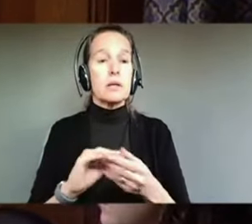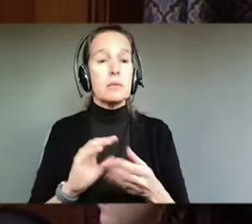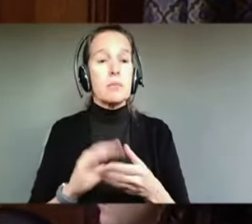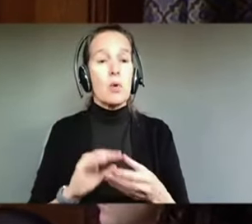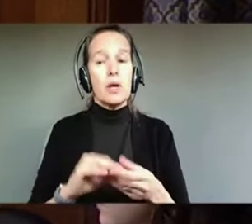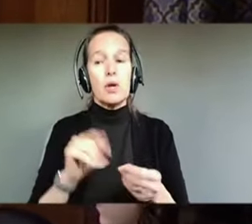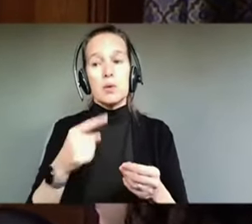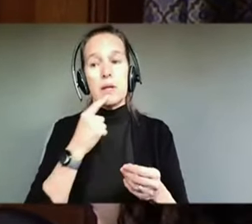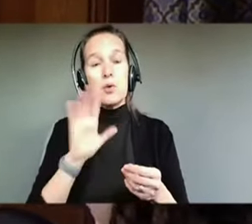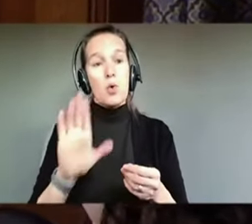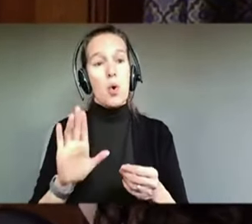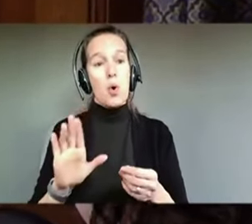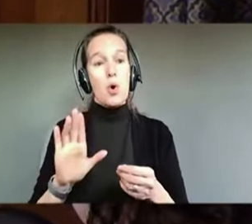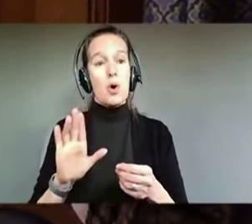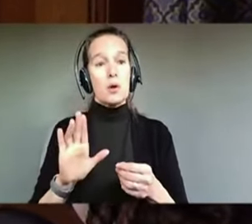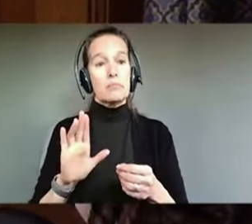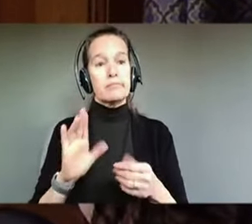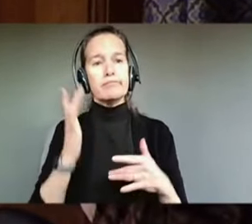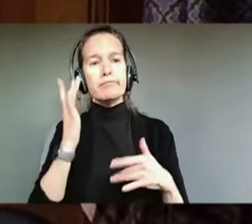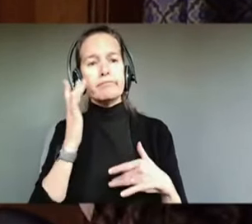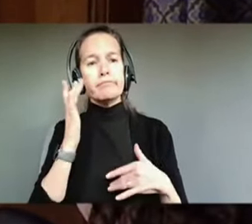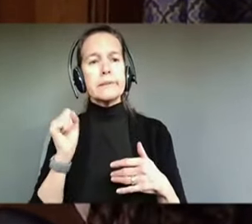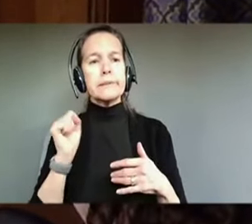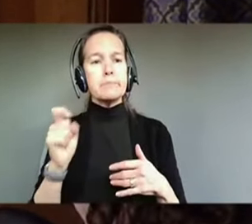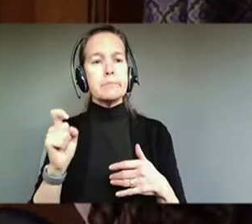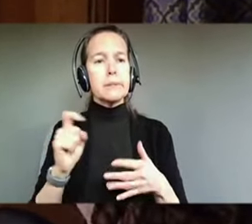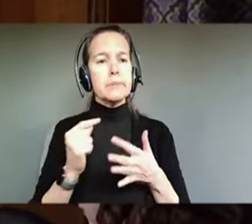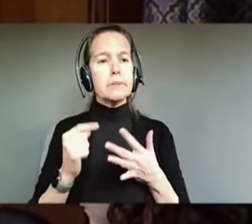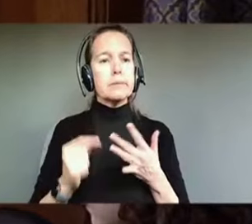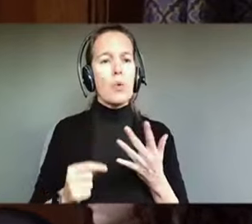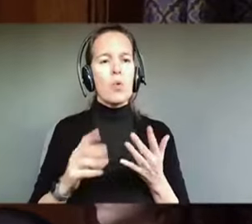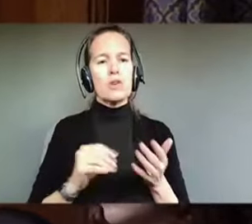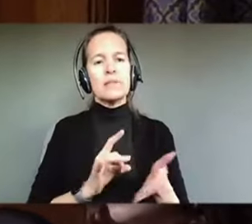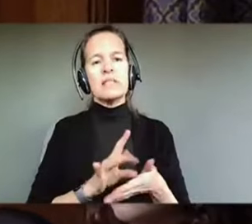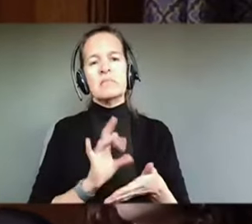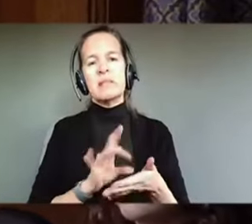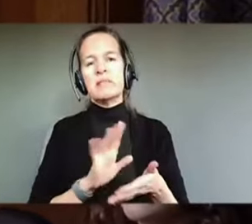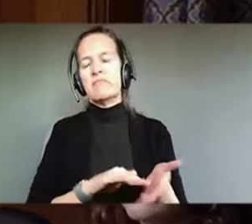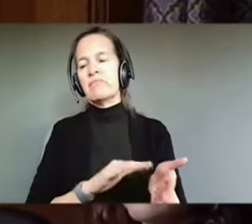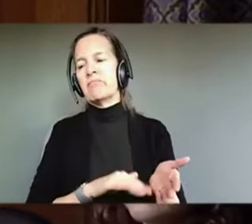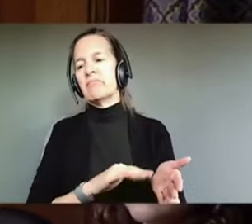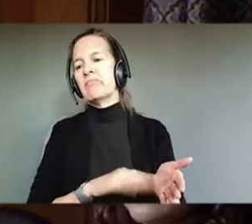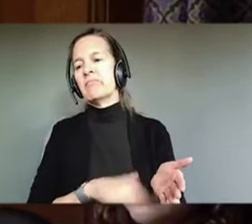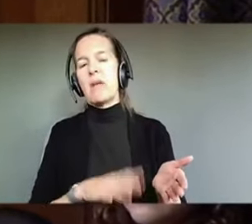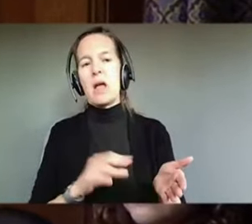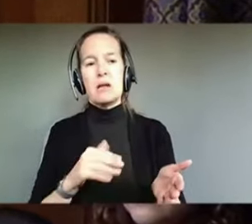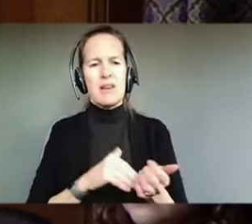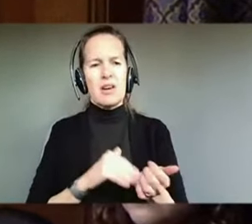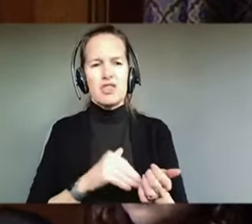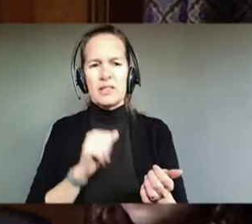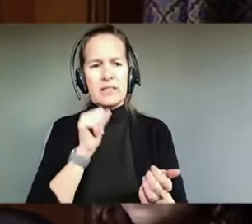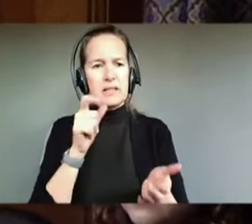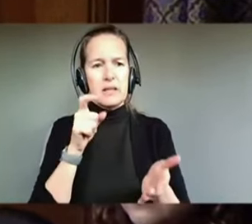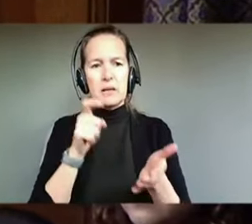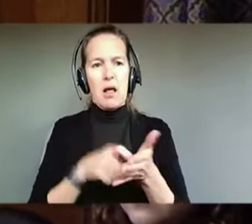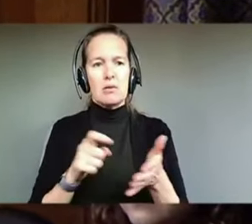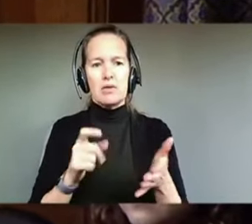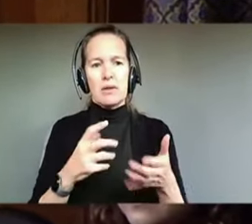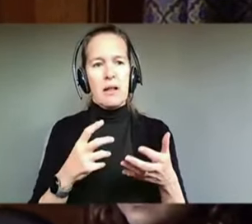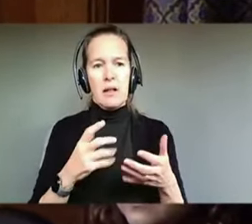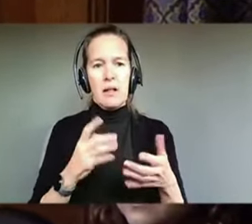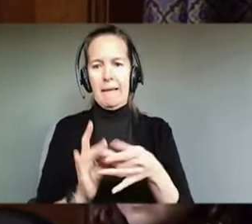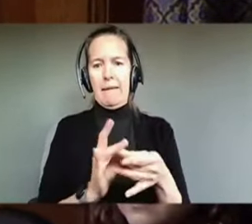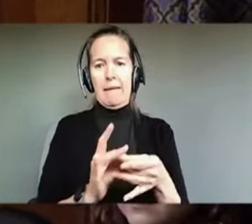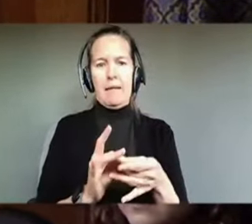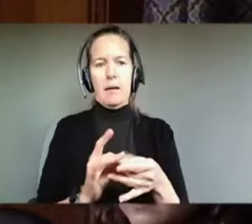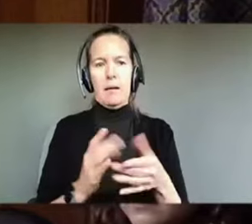dismissed in the early days of the pandemic, and health providers didn't acknowledge the link between viral infections